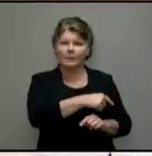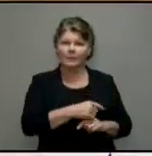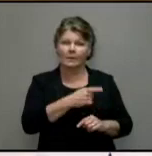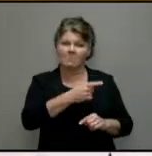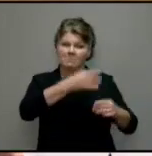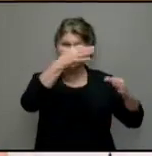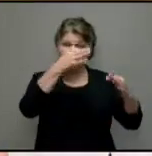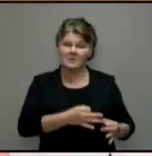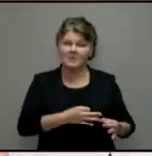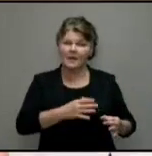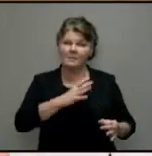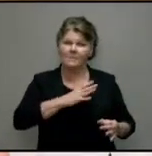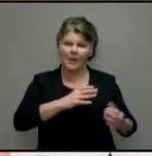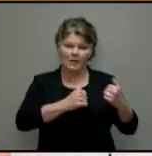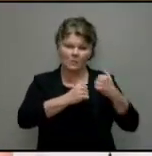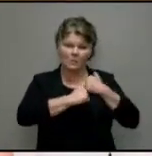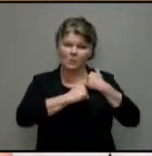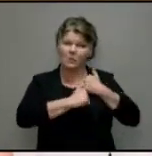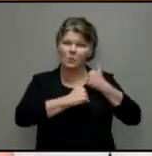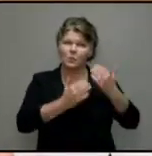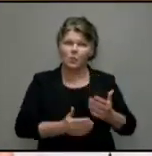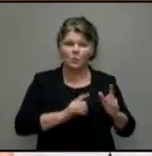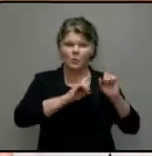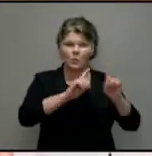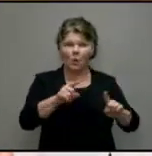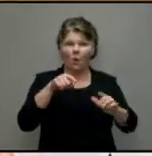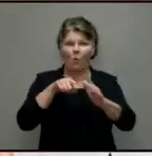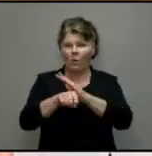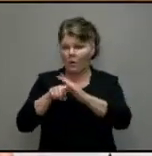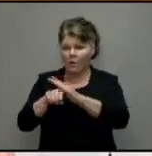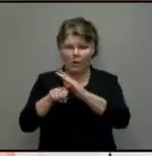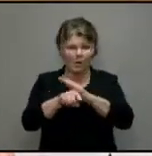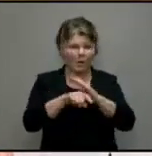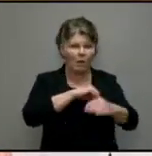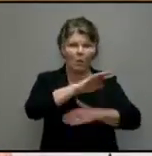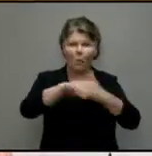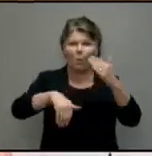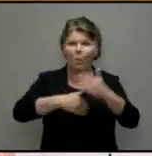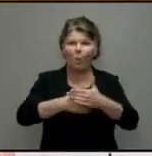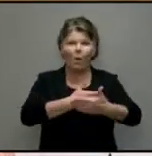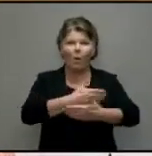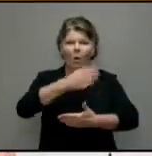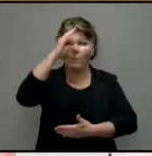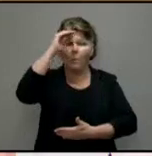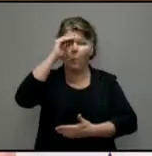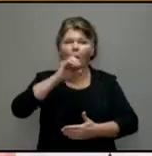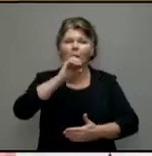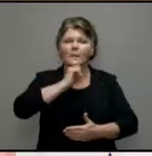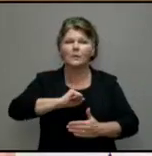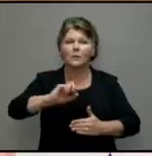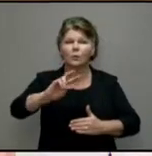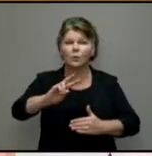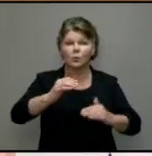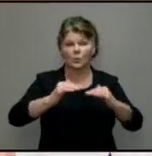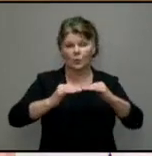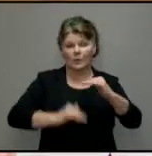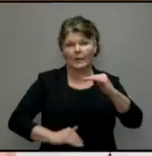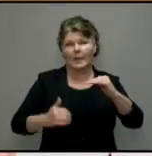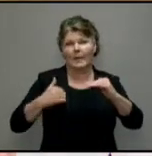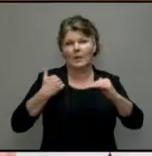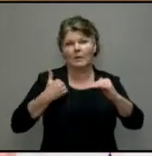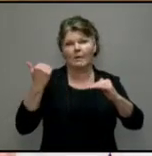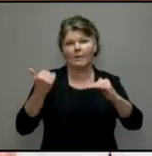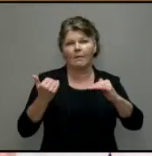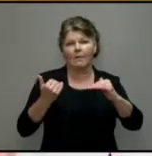So he sent soldiers into Bethlehem to kill all the boys under the age of 2. But God had a greater